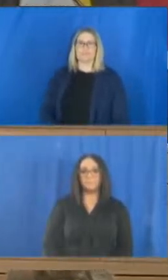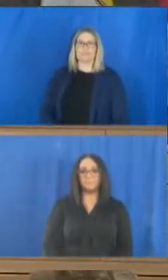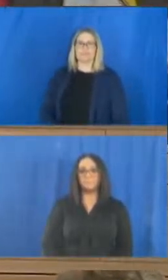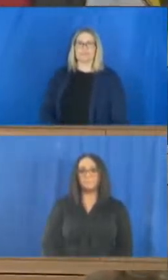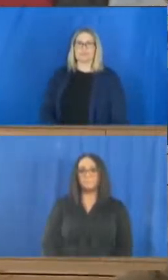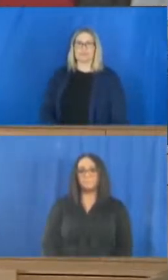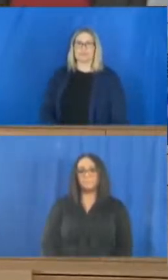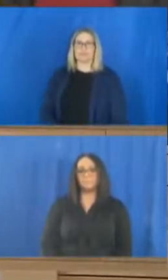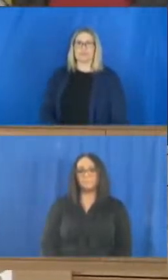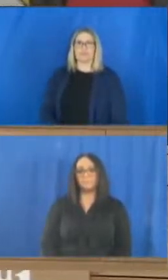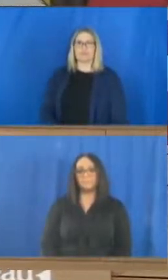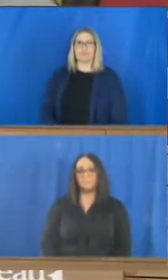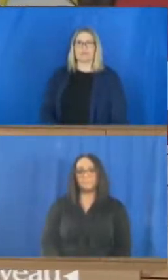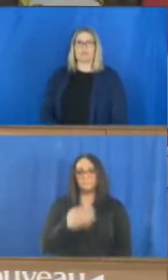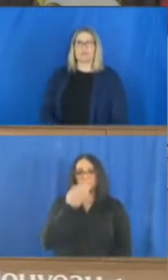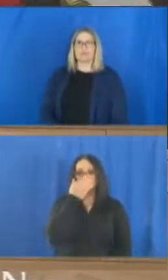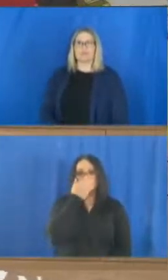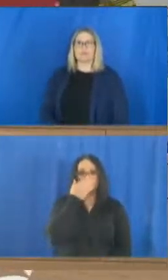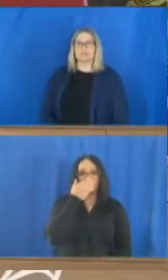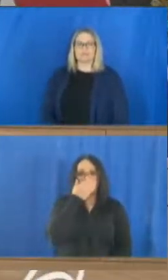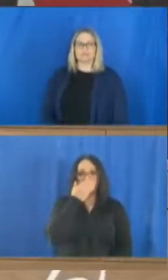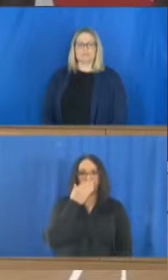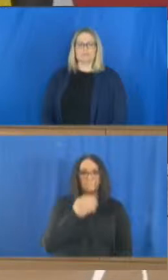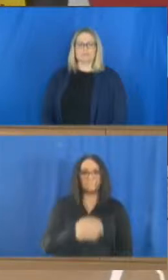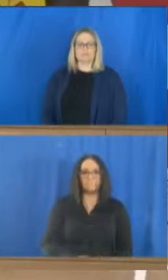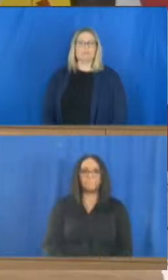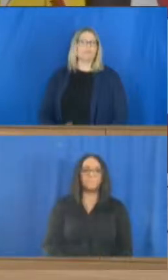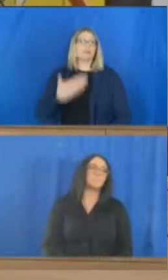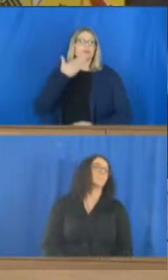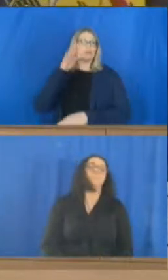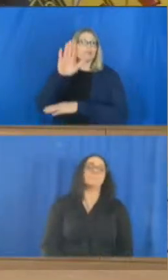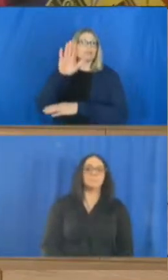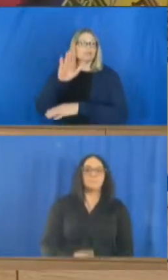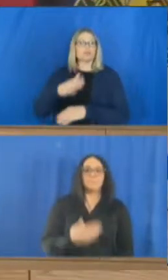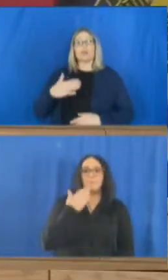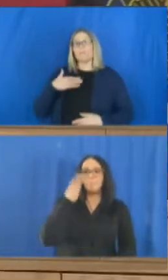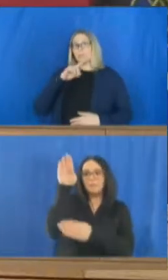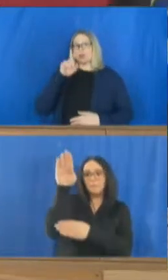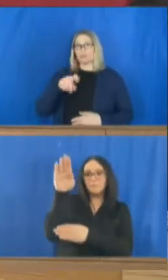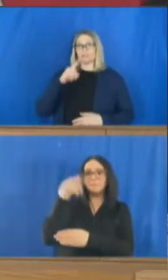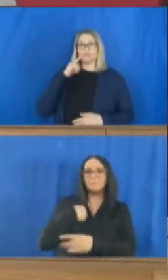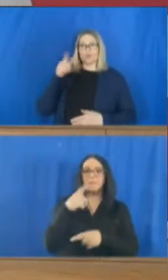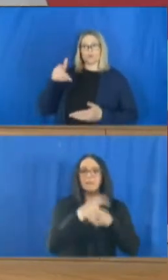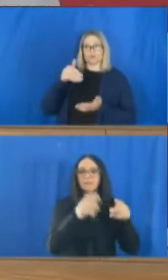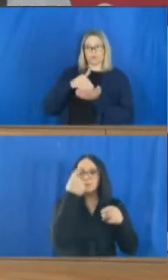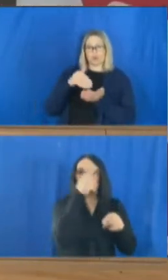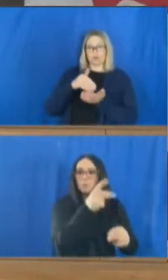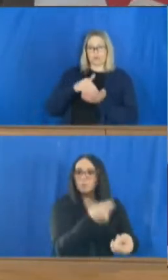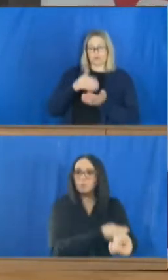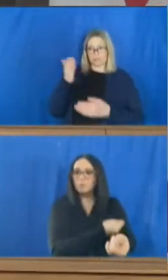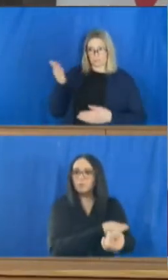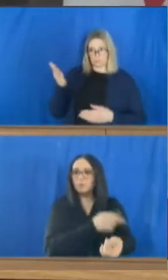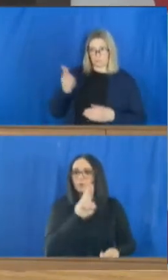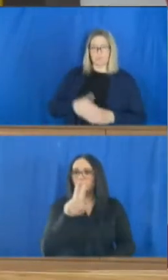and given that you're not going to be releasing the daily reports anymore, will that metric now be on the dashboard?